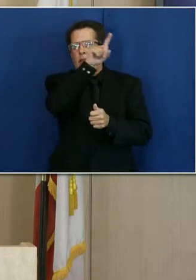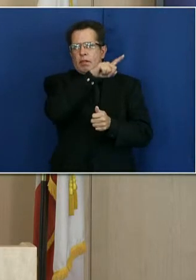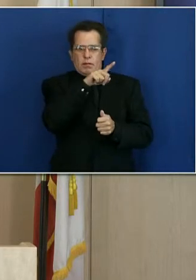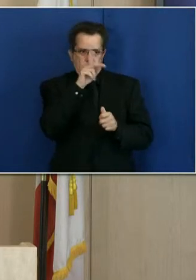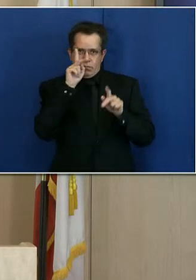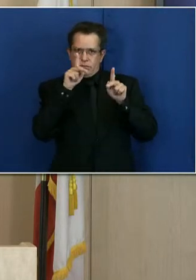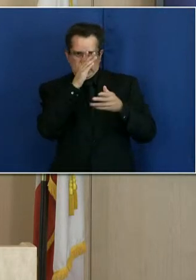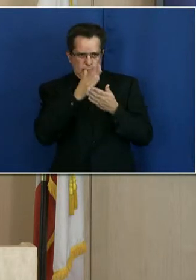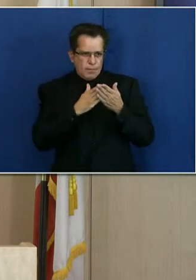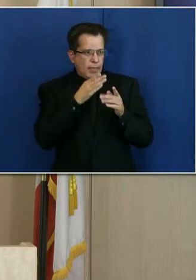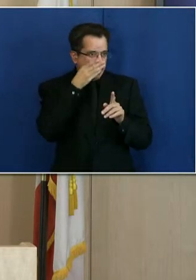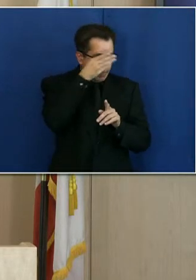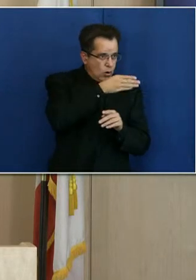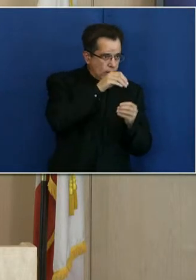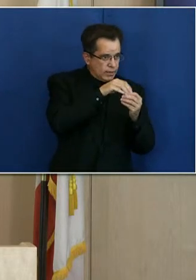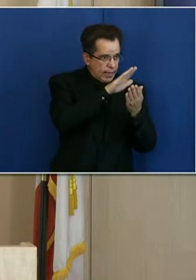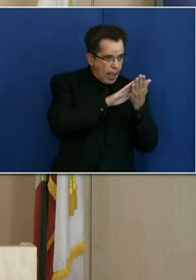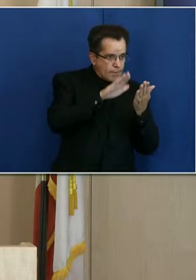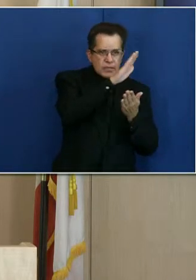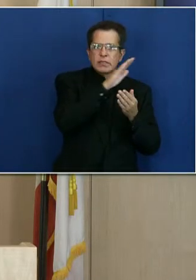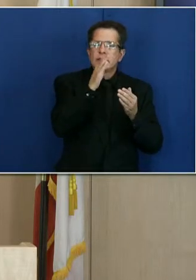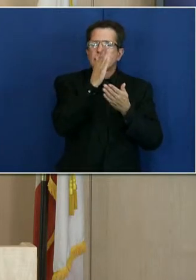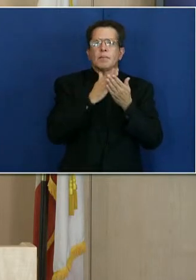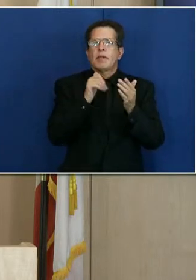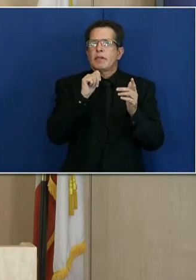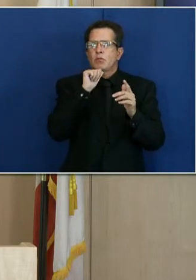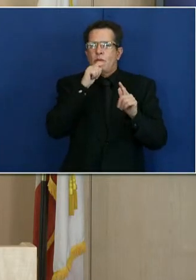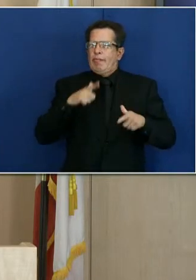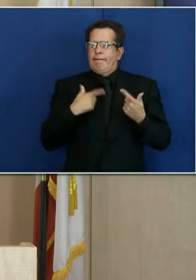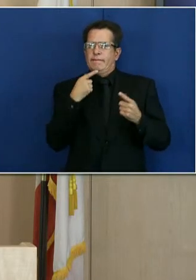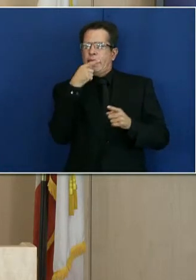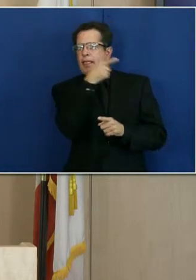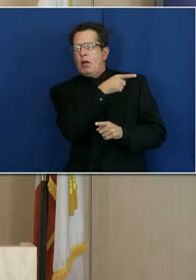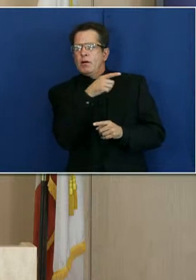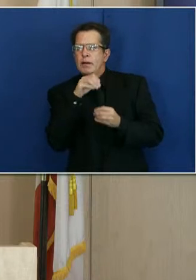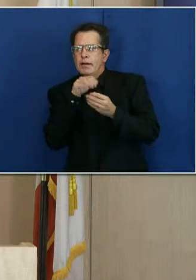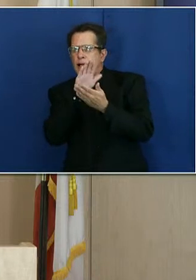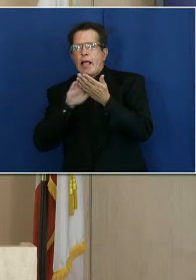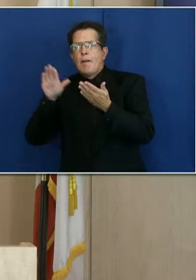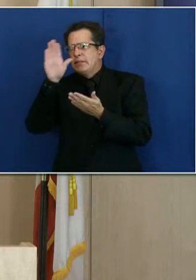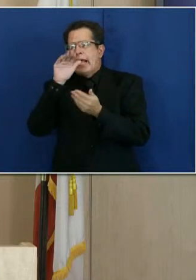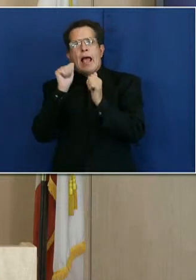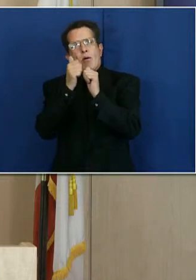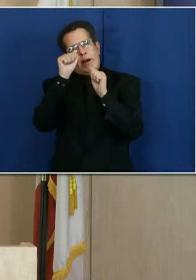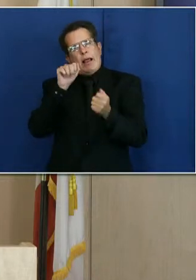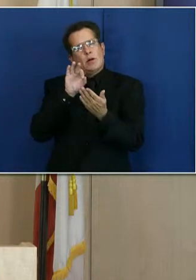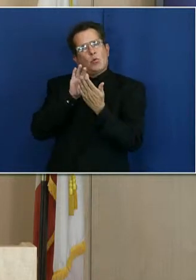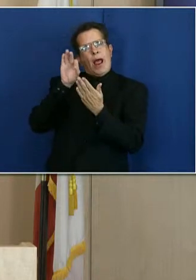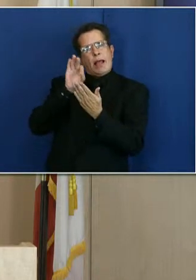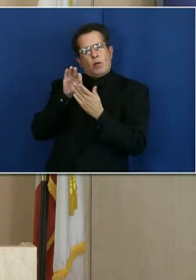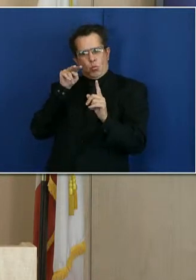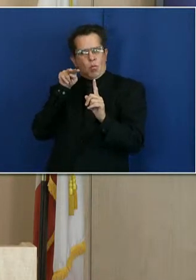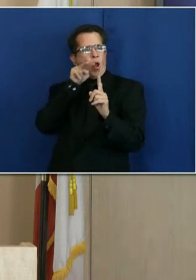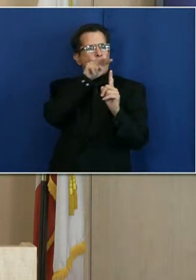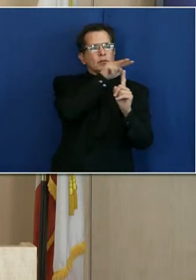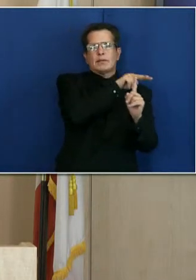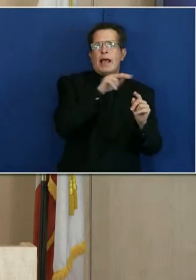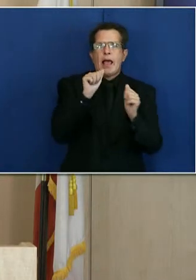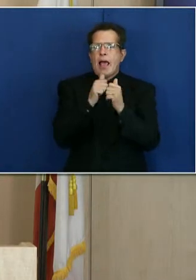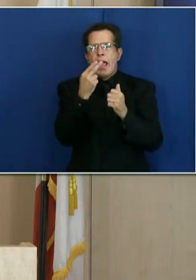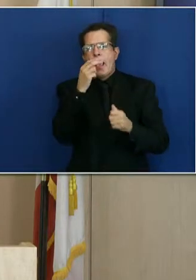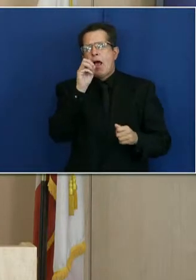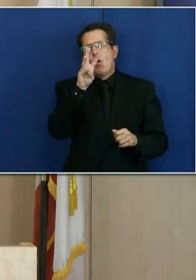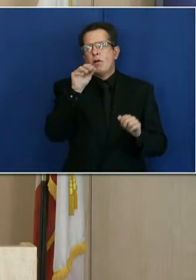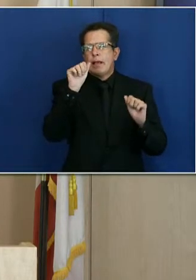off campus. Okay, as I mentioned, we do have a couple of representatives from San Diego State College that are here. I'm going to call up